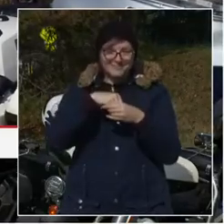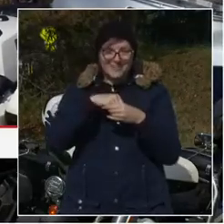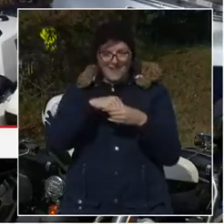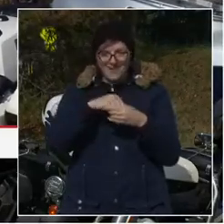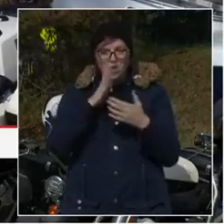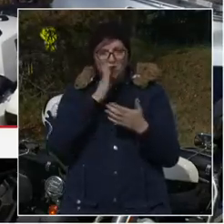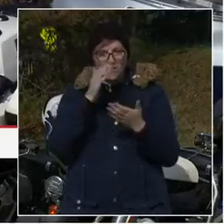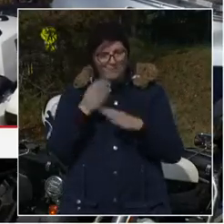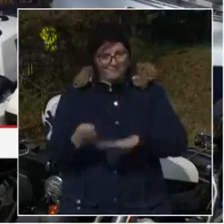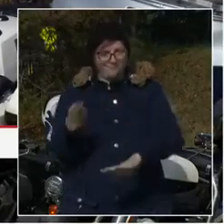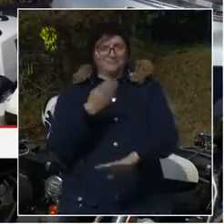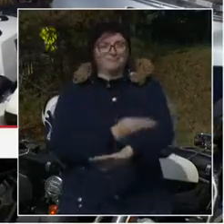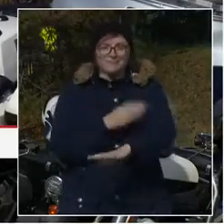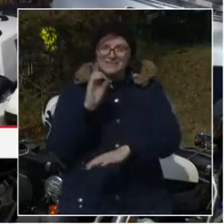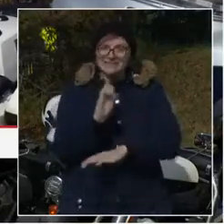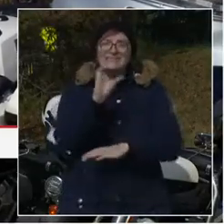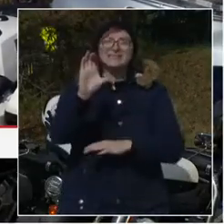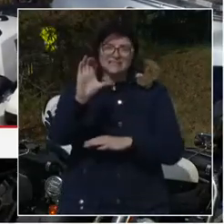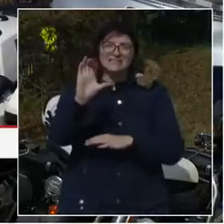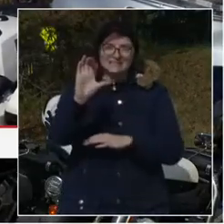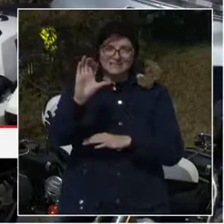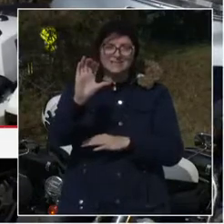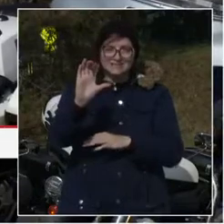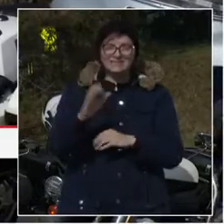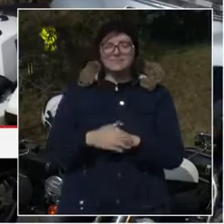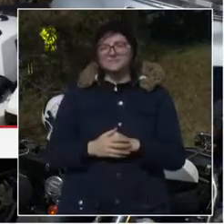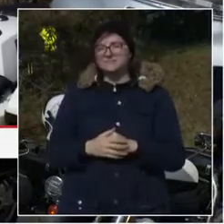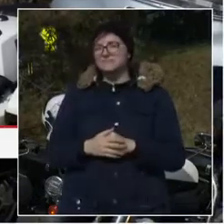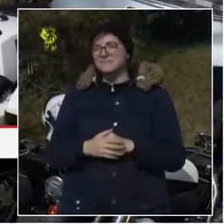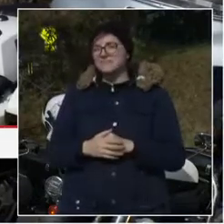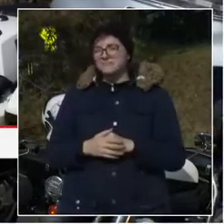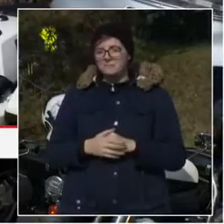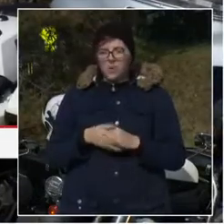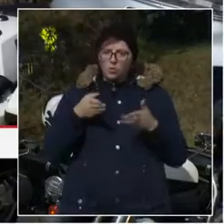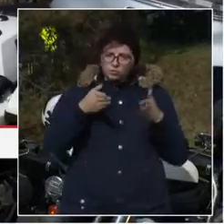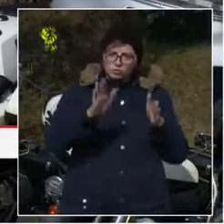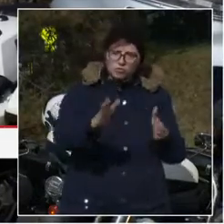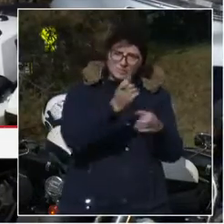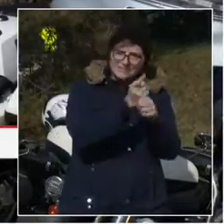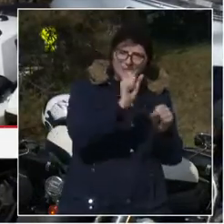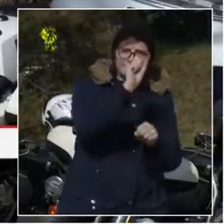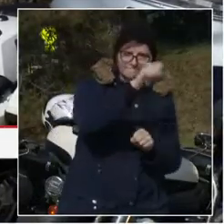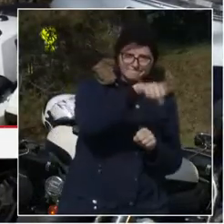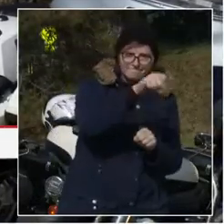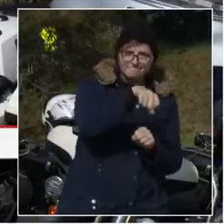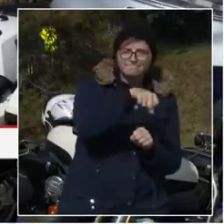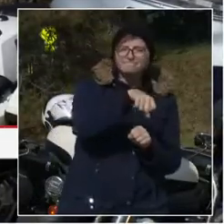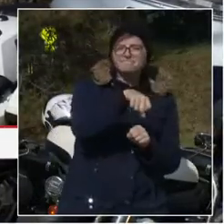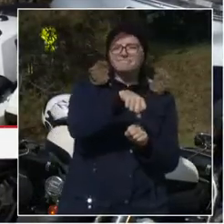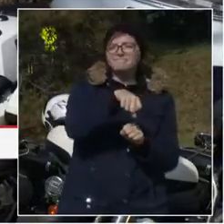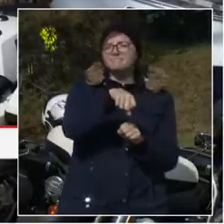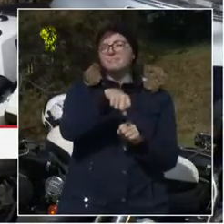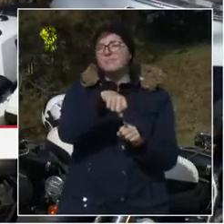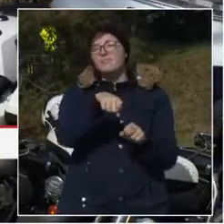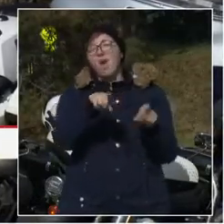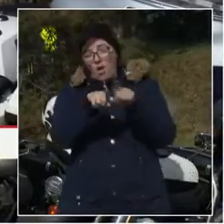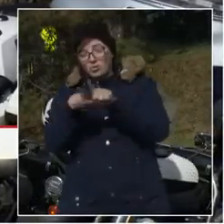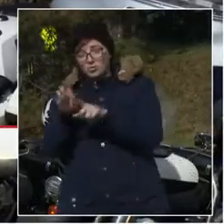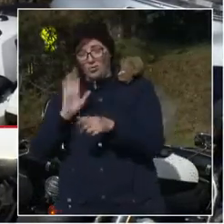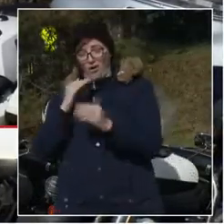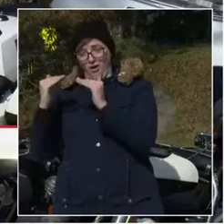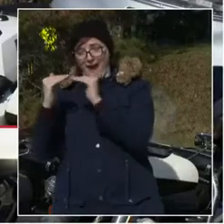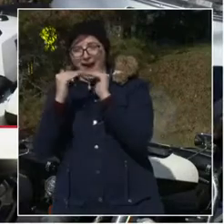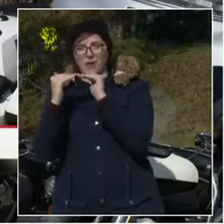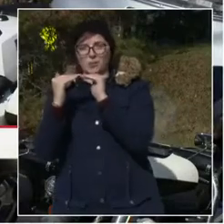the district get to where we need to be, not only with street safety, but with also our